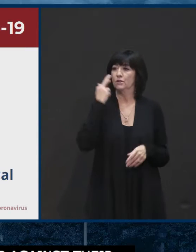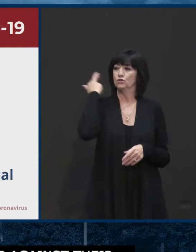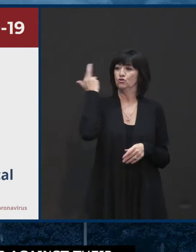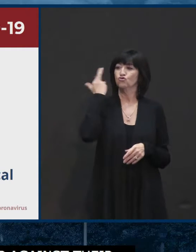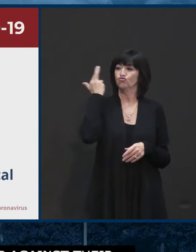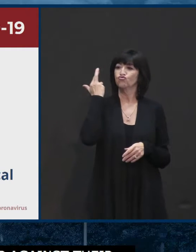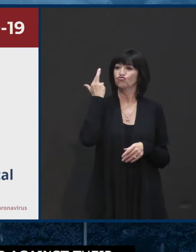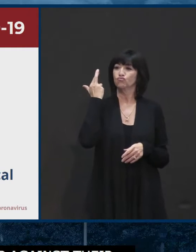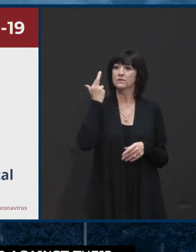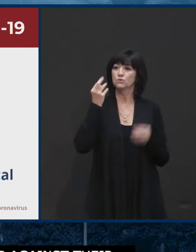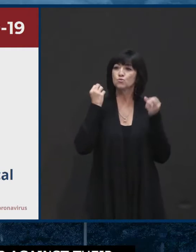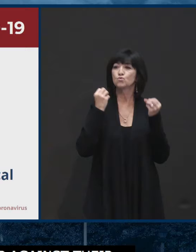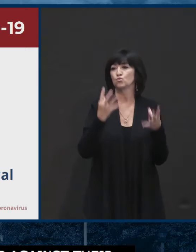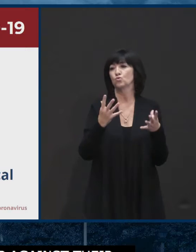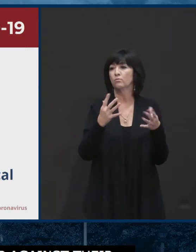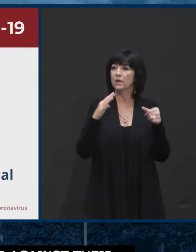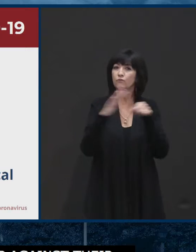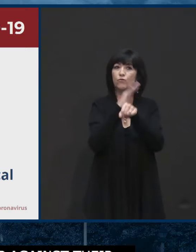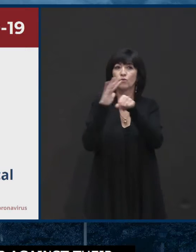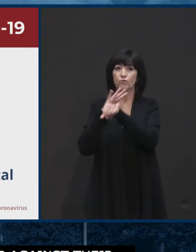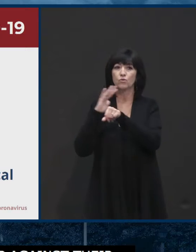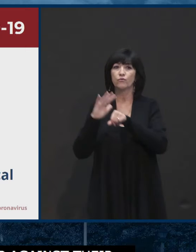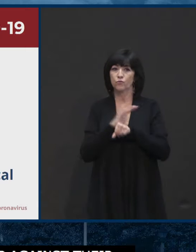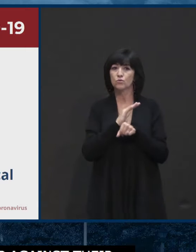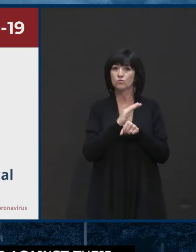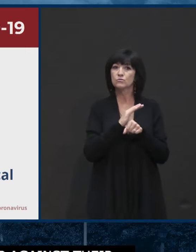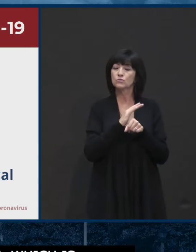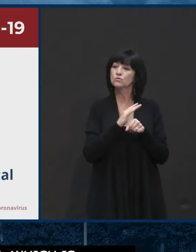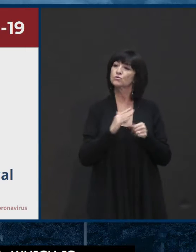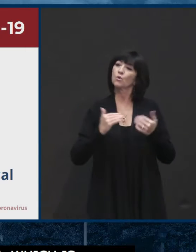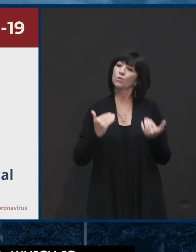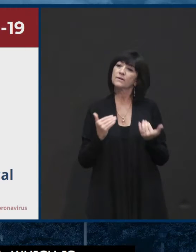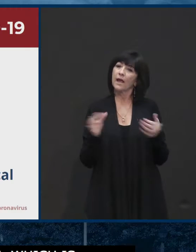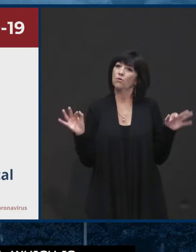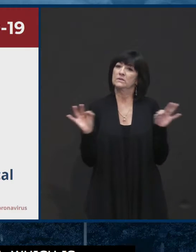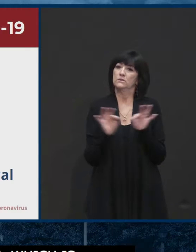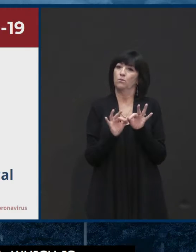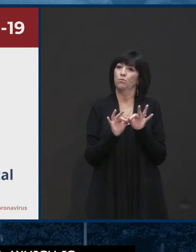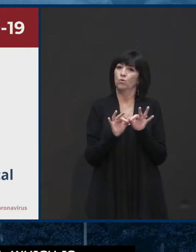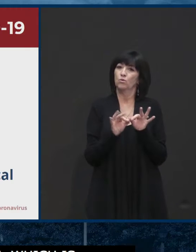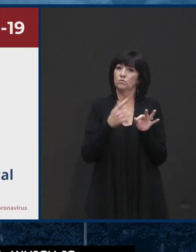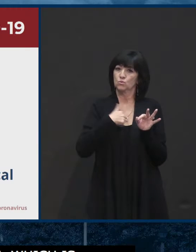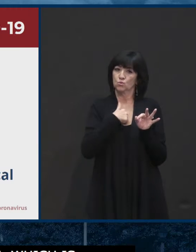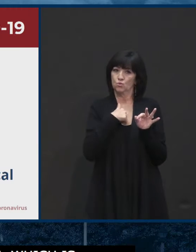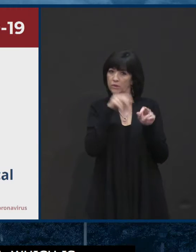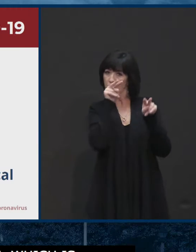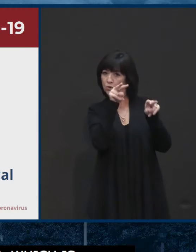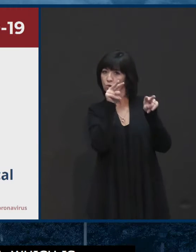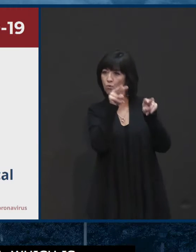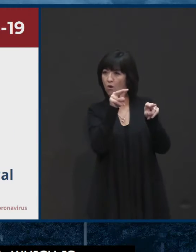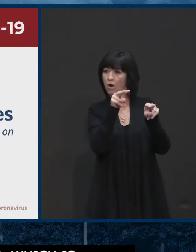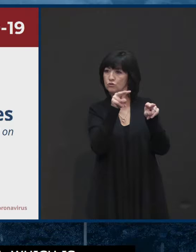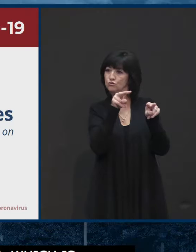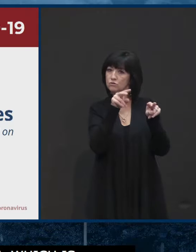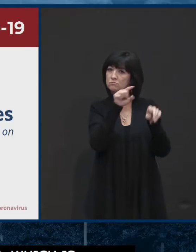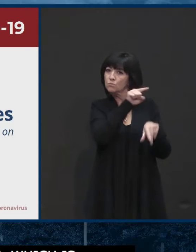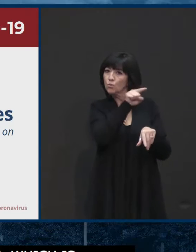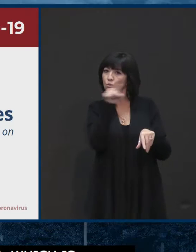hospital operations and revenue. And so it's important that we keep our eye on that with respect to